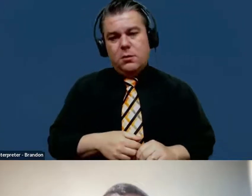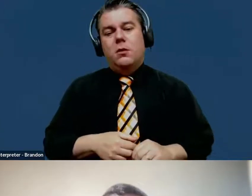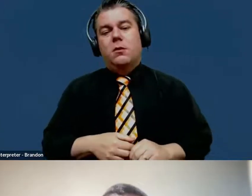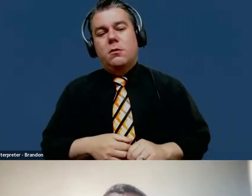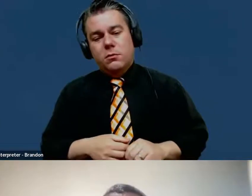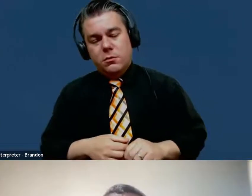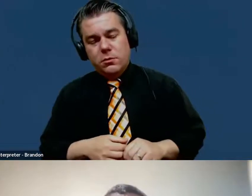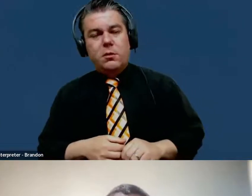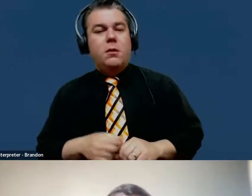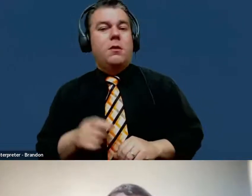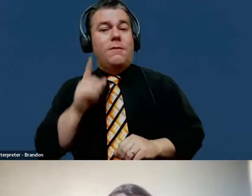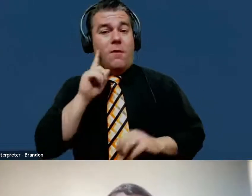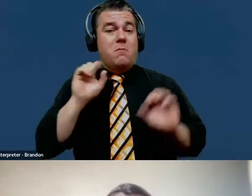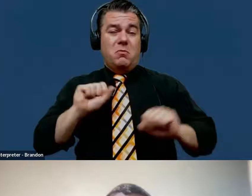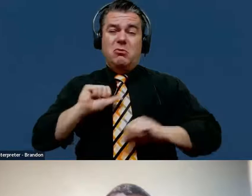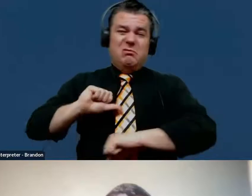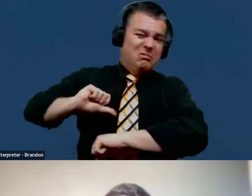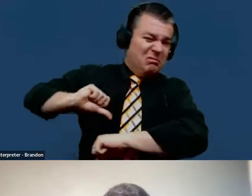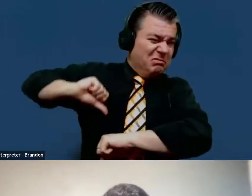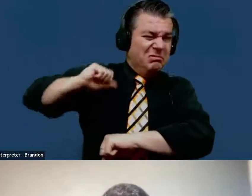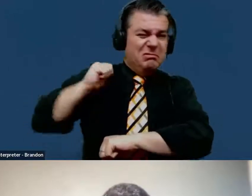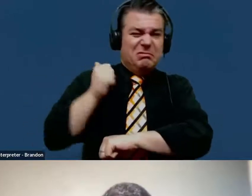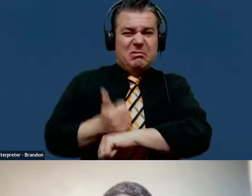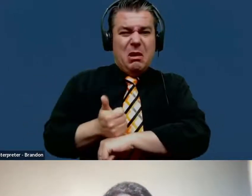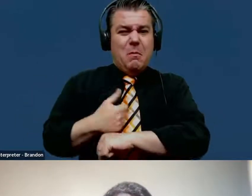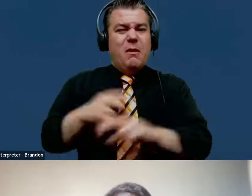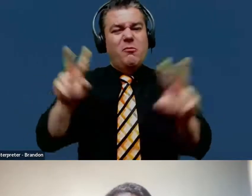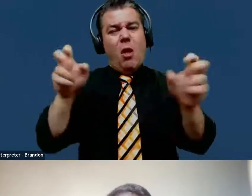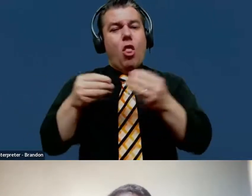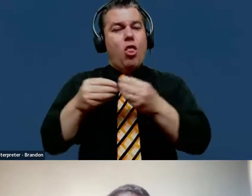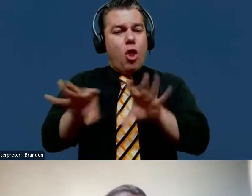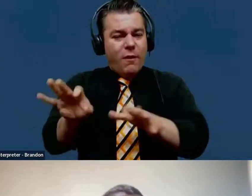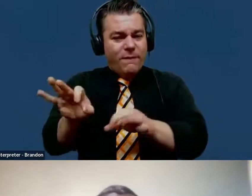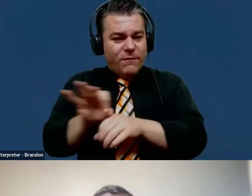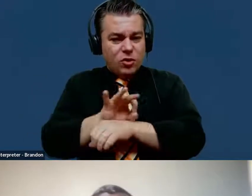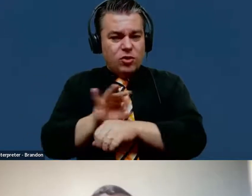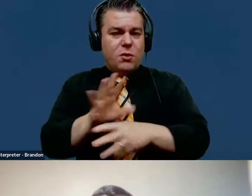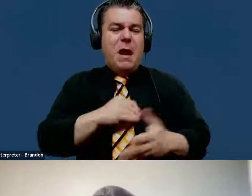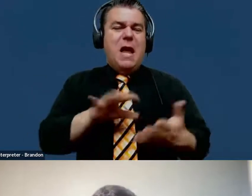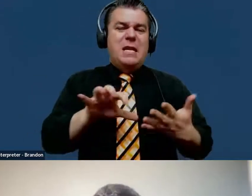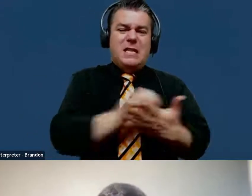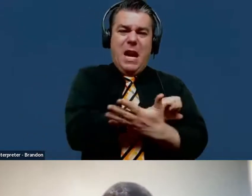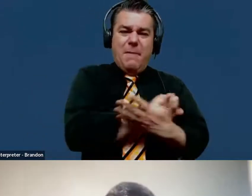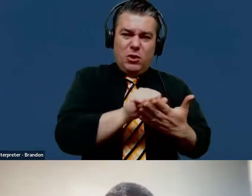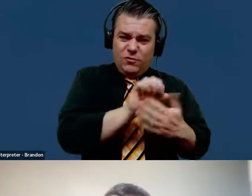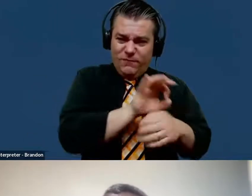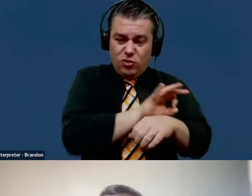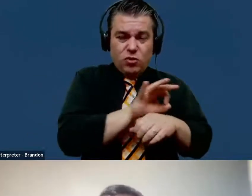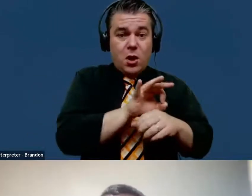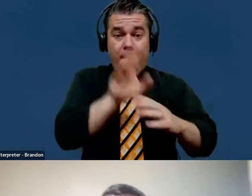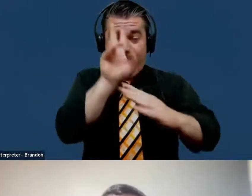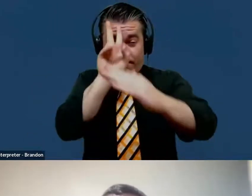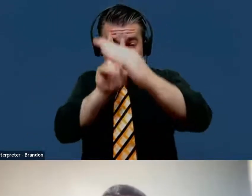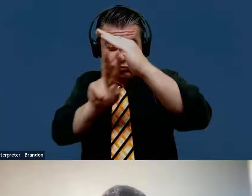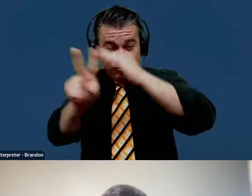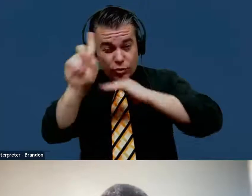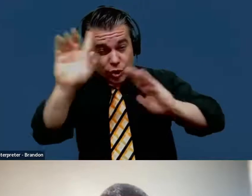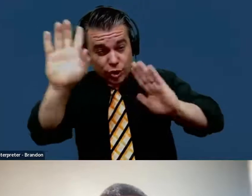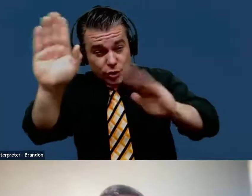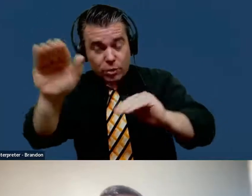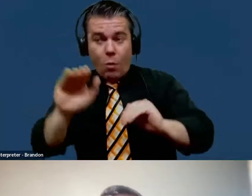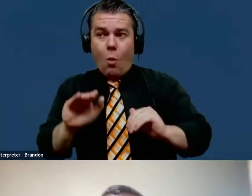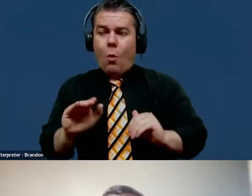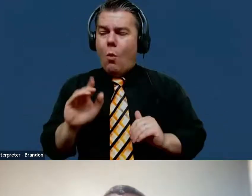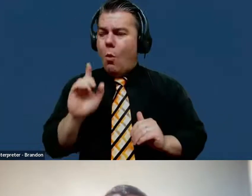empirically establish what I call my loss function and my damage function and project it, I realized that in